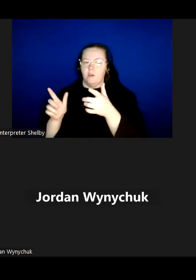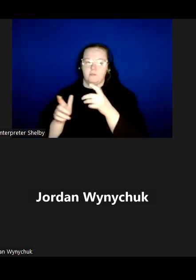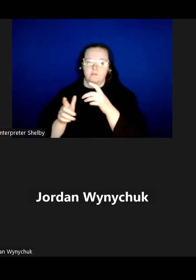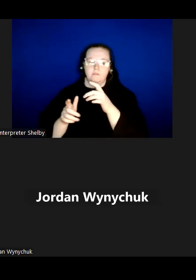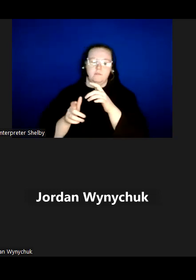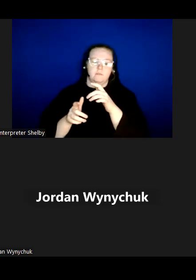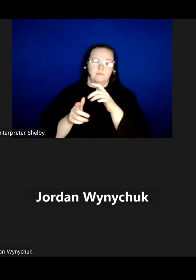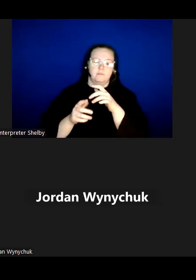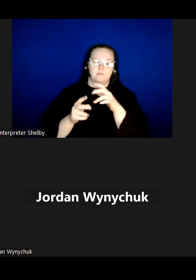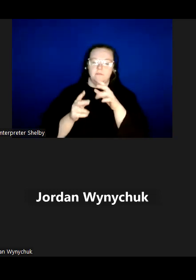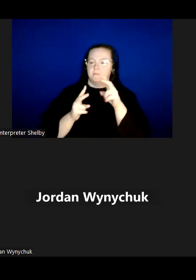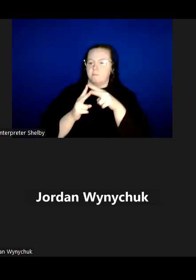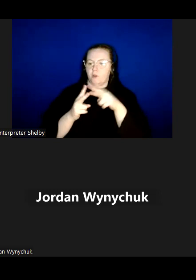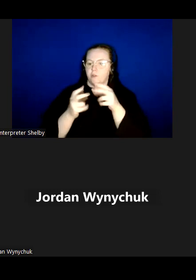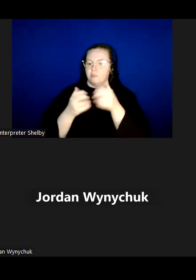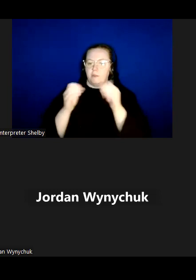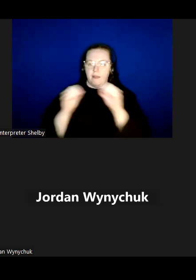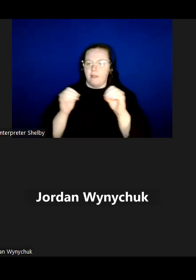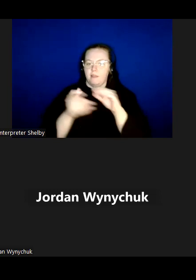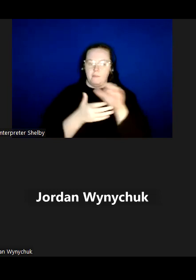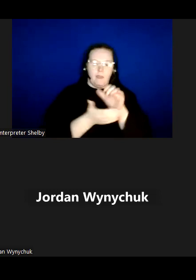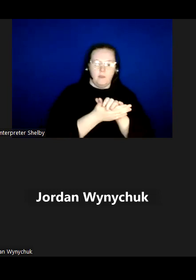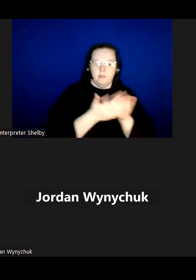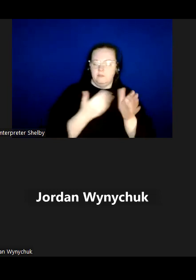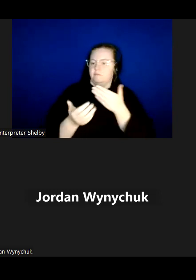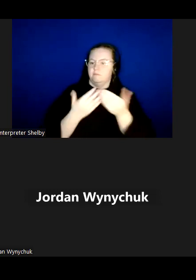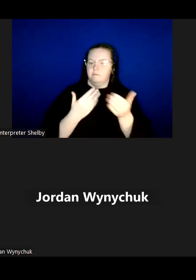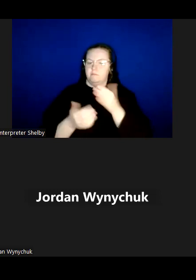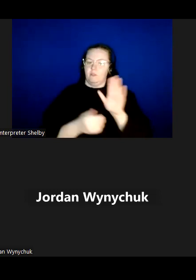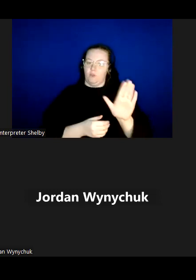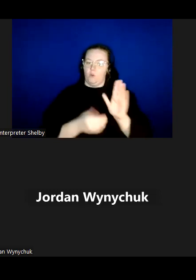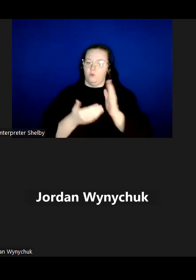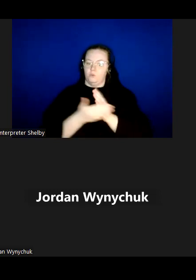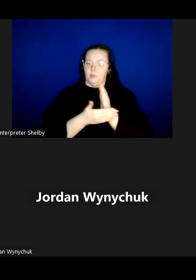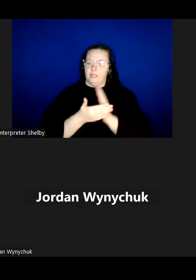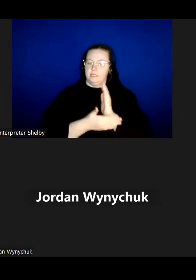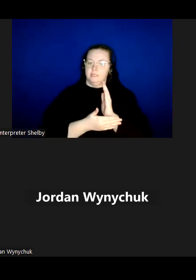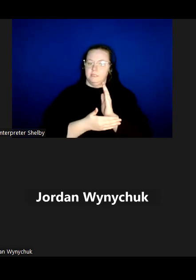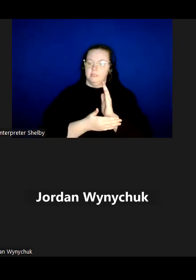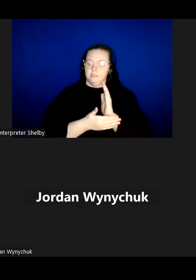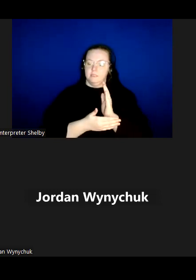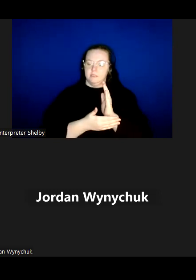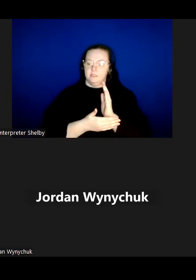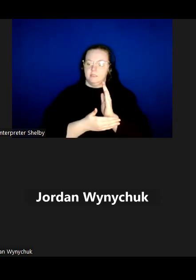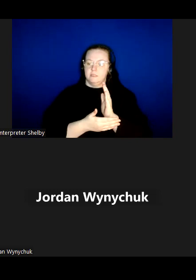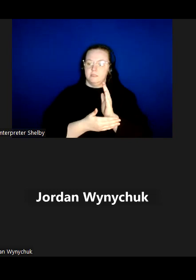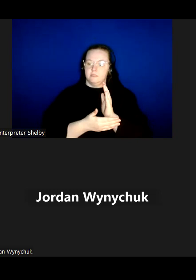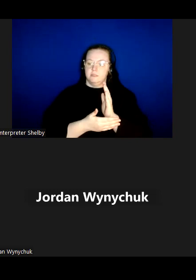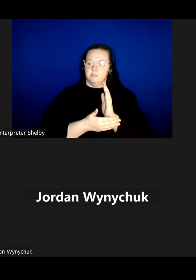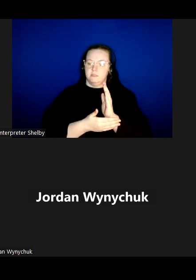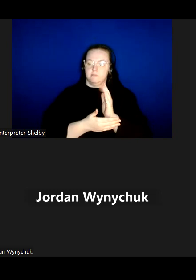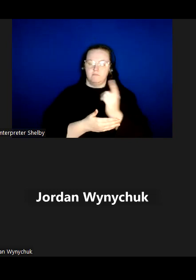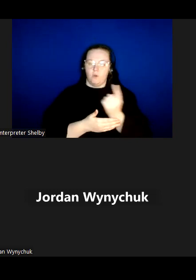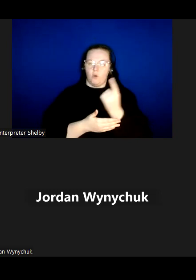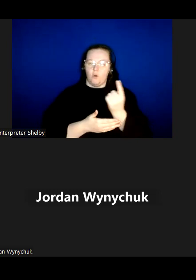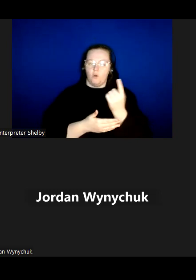not even a partner, or if you are married, those rights are always looked in the best